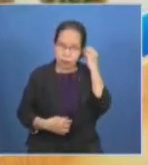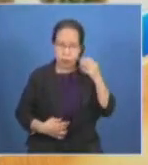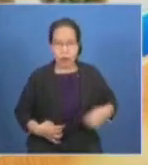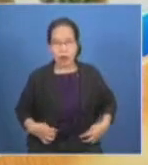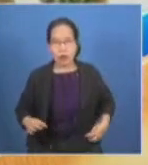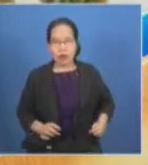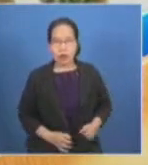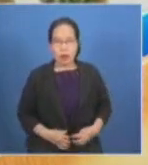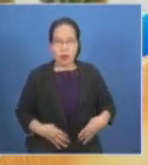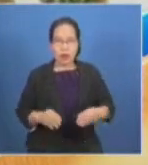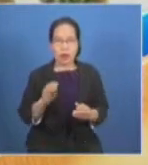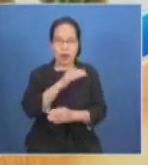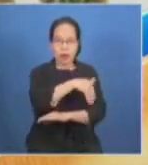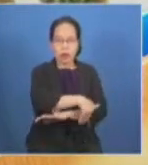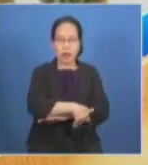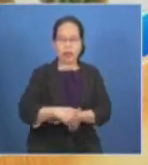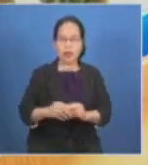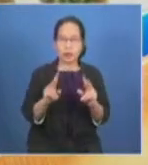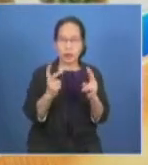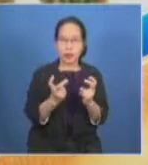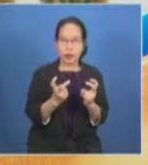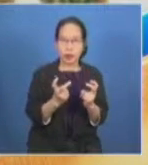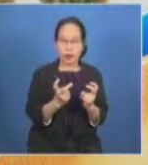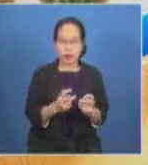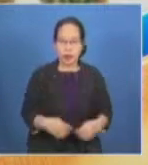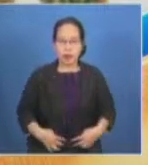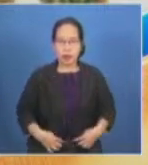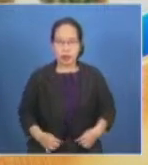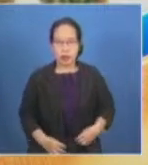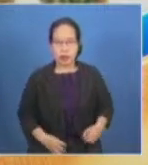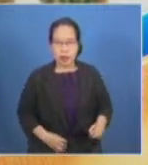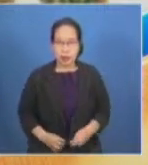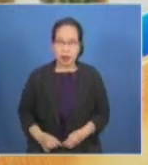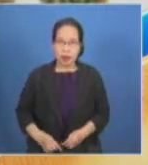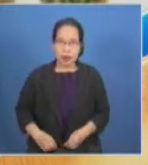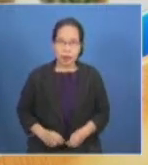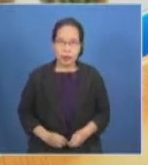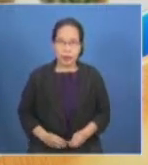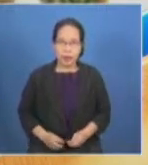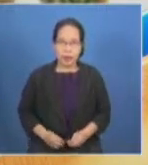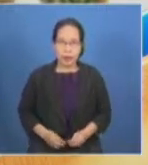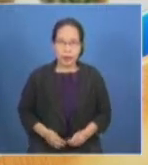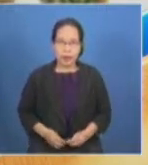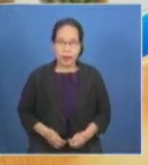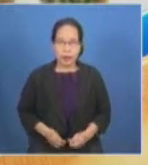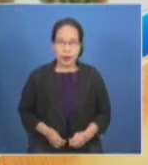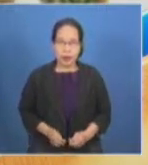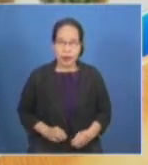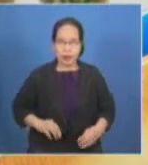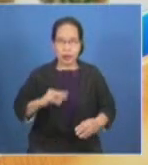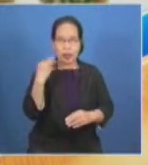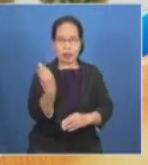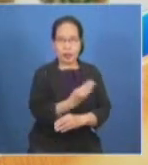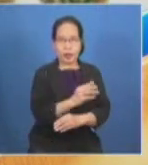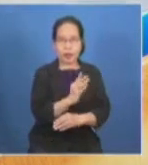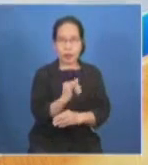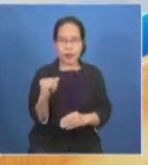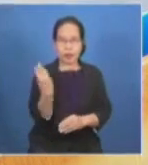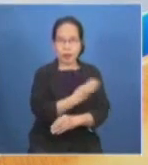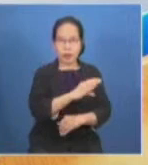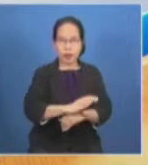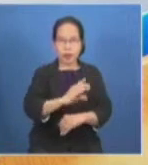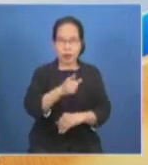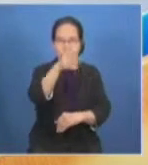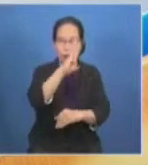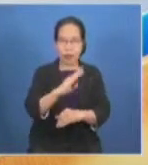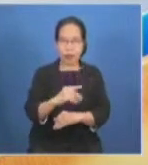Tonight, will be with us as our virtual audience are some of our brethren from the MCGI or the Members Church